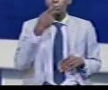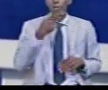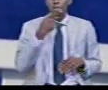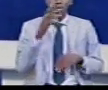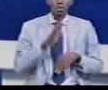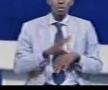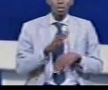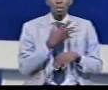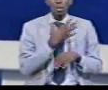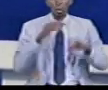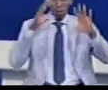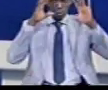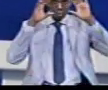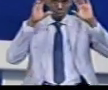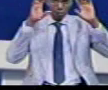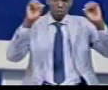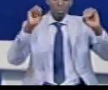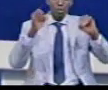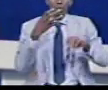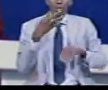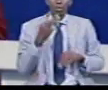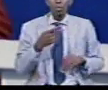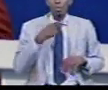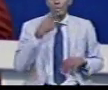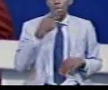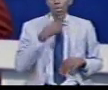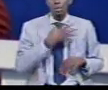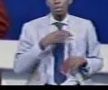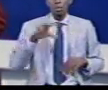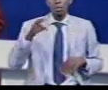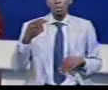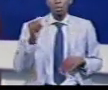President of Ghana Pentecostal and Charismatic Council.